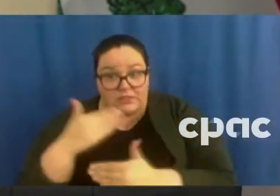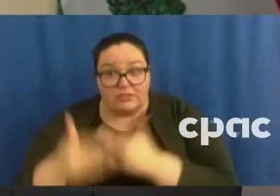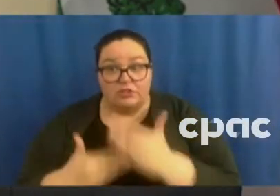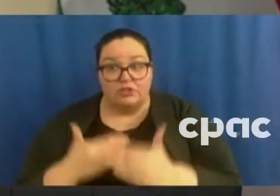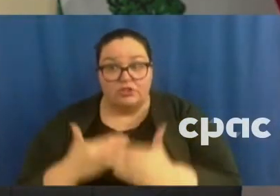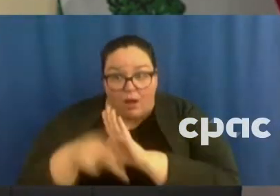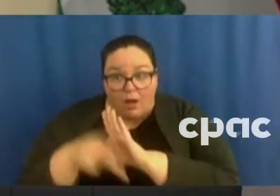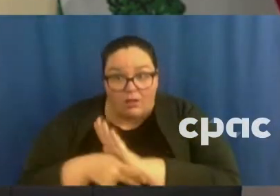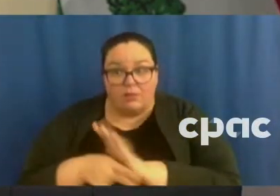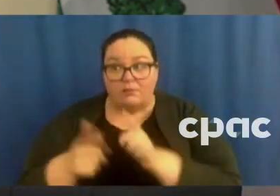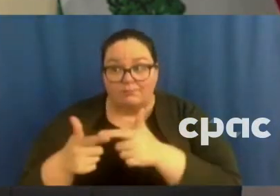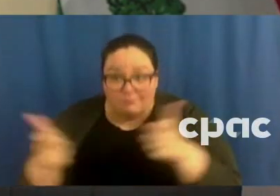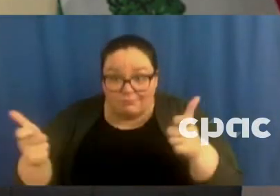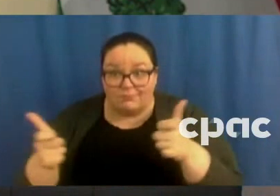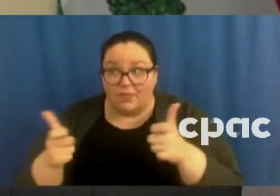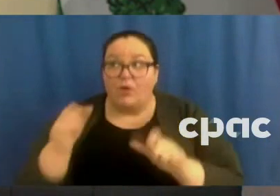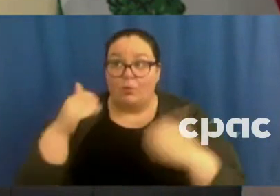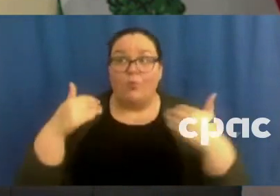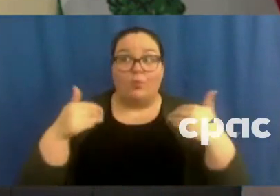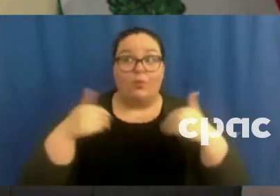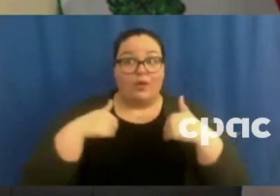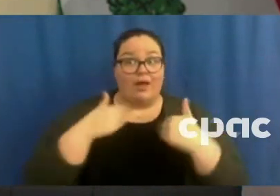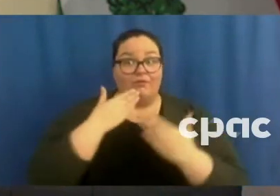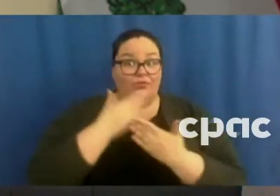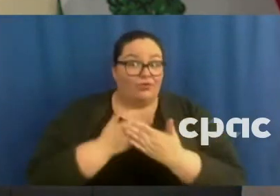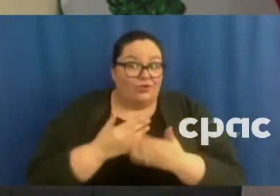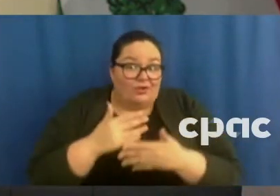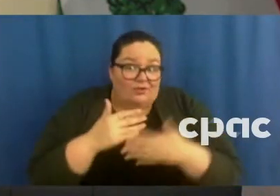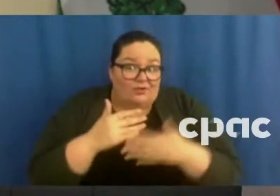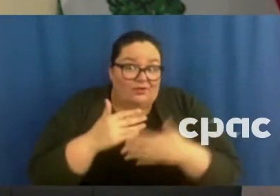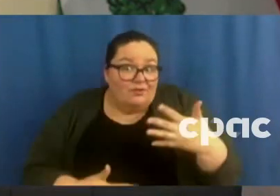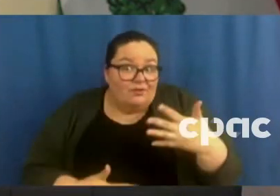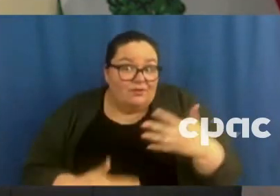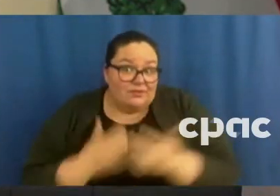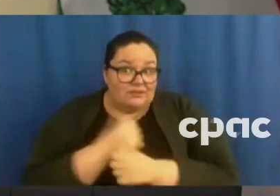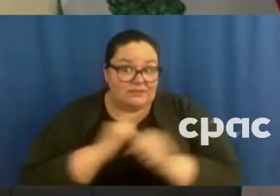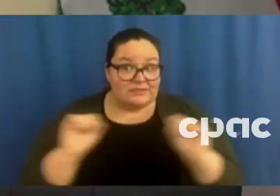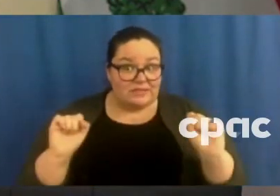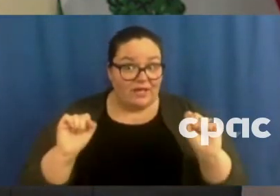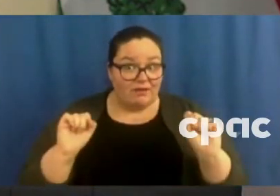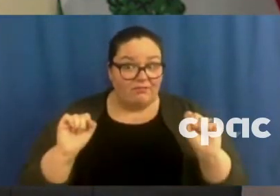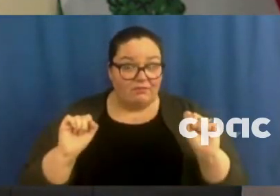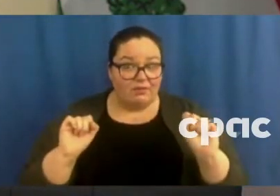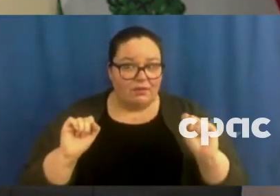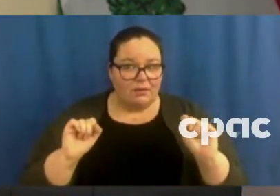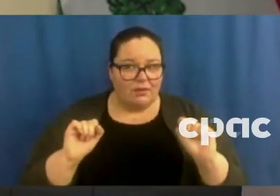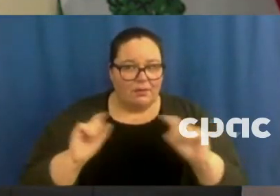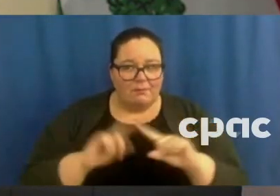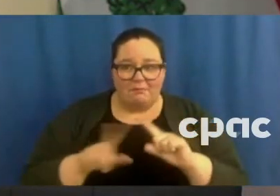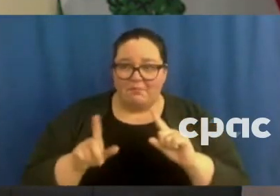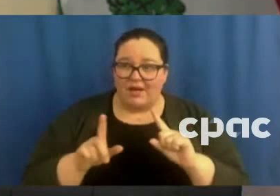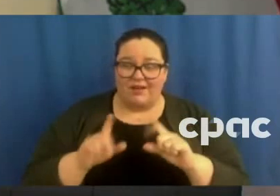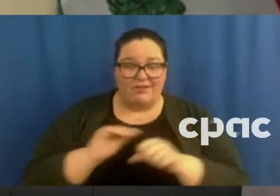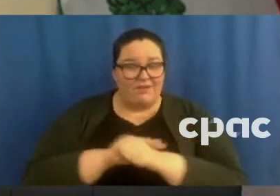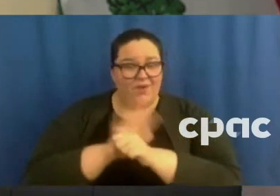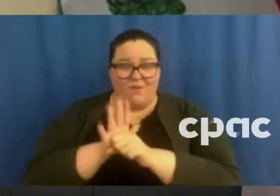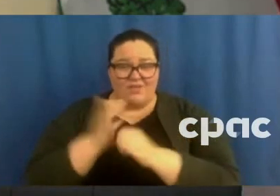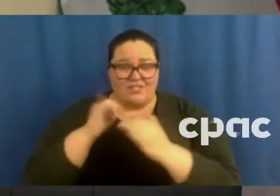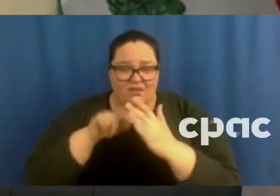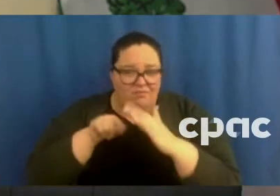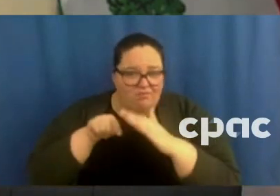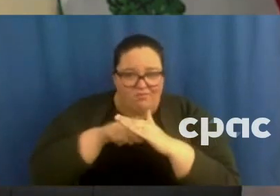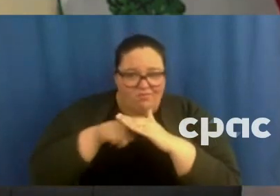protocols that have allowed us to be as safe as we have been. But we knew from the beginning that it